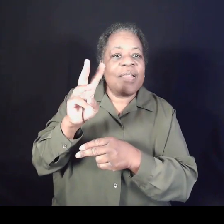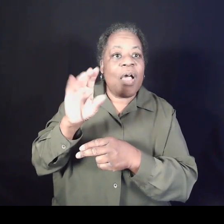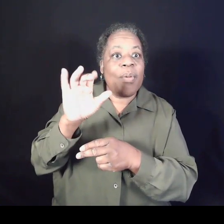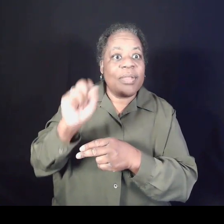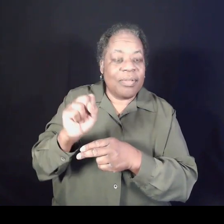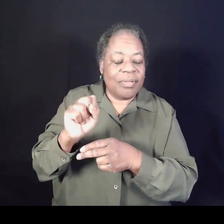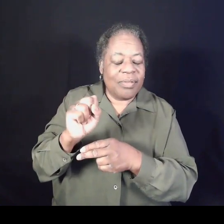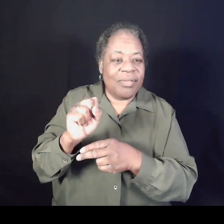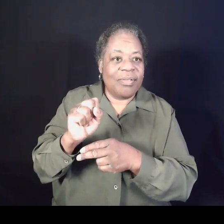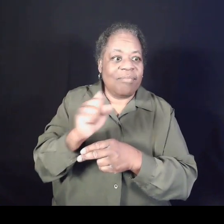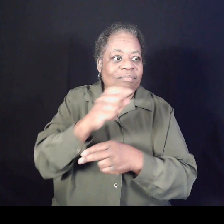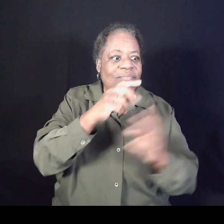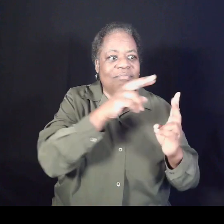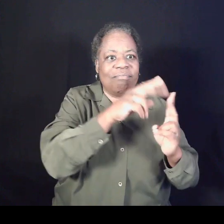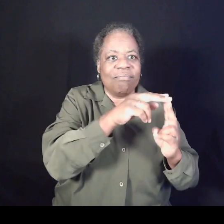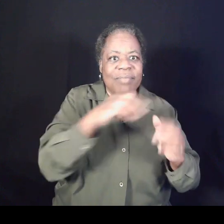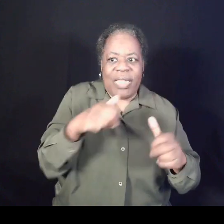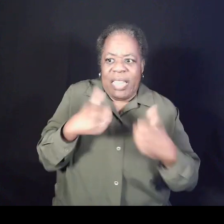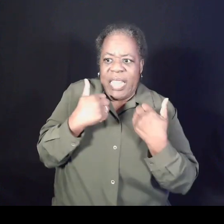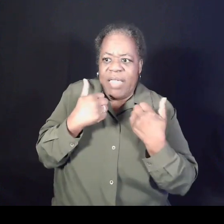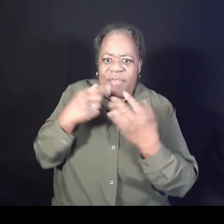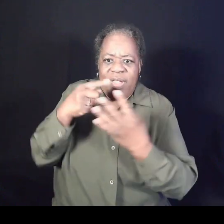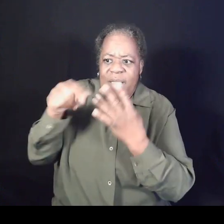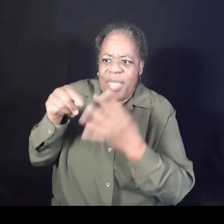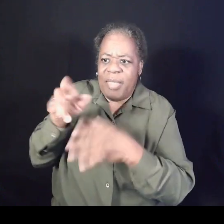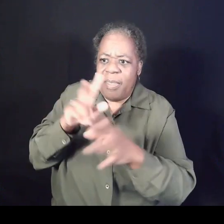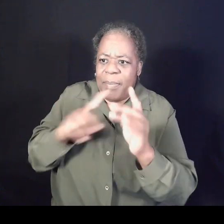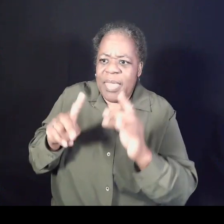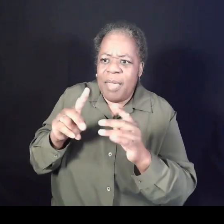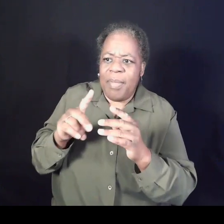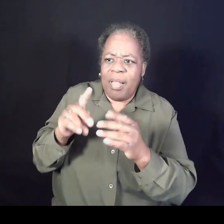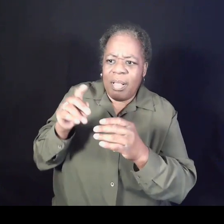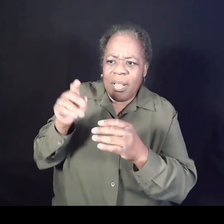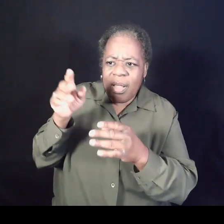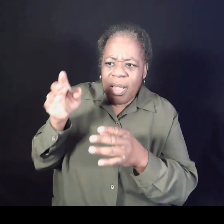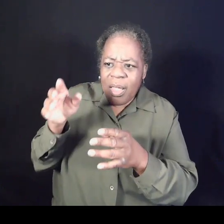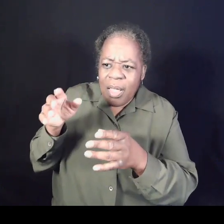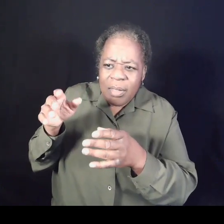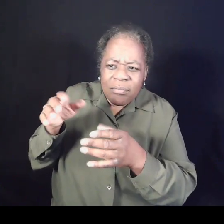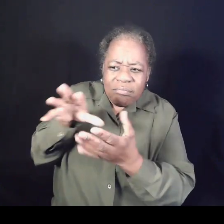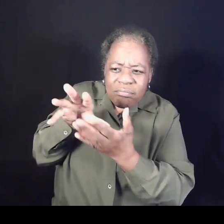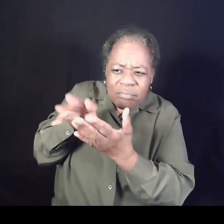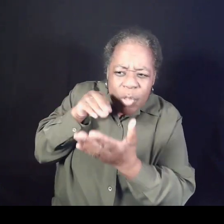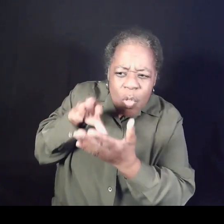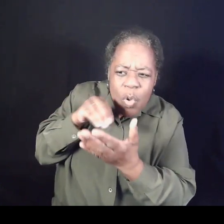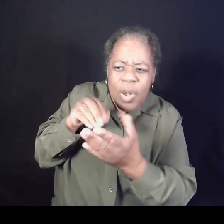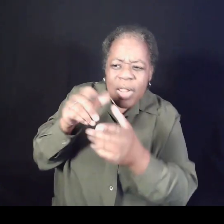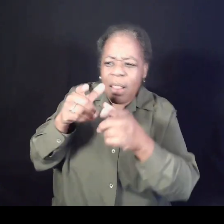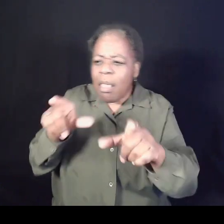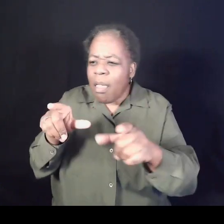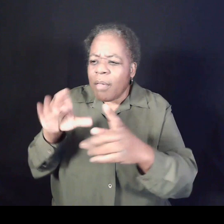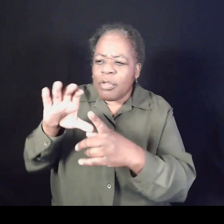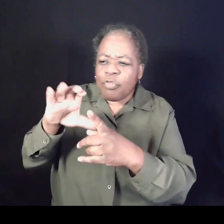themselves in the language and culture, trying to find a way to communicate the gospel message.